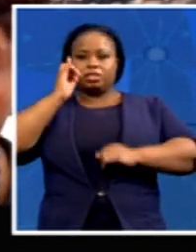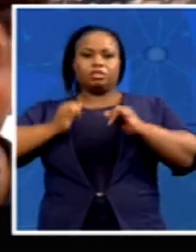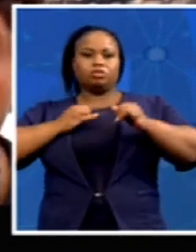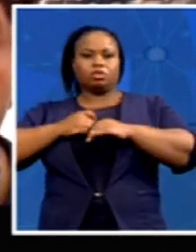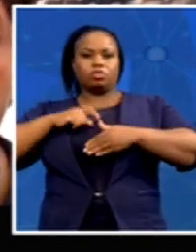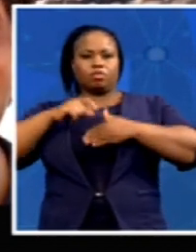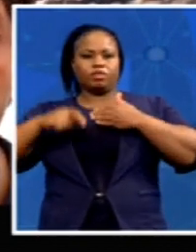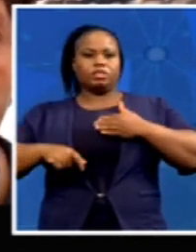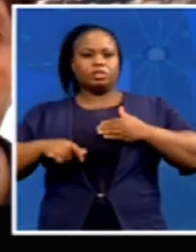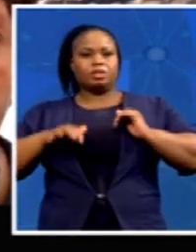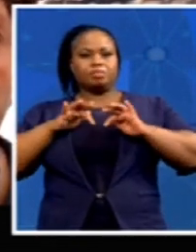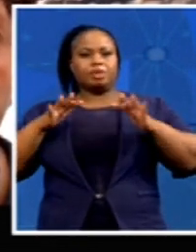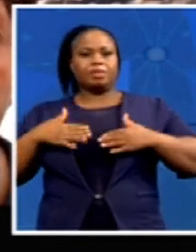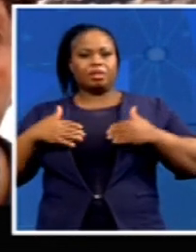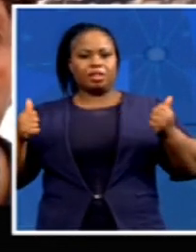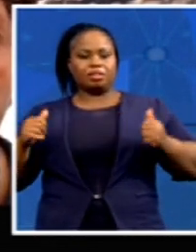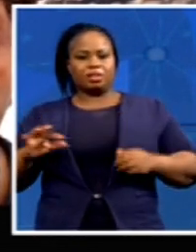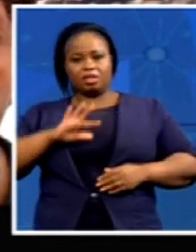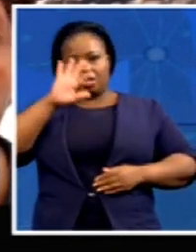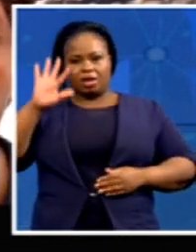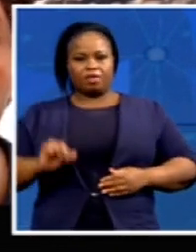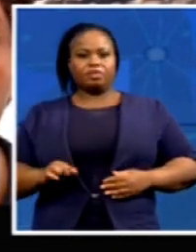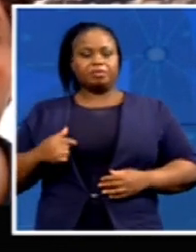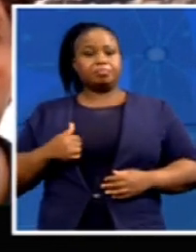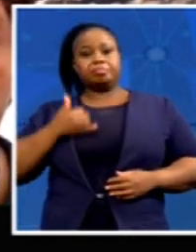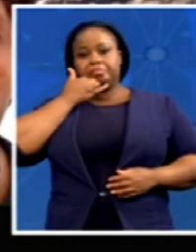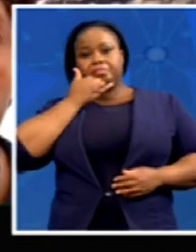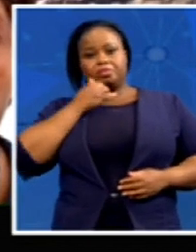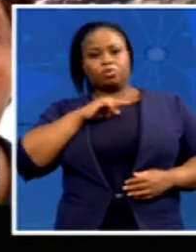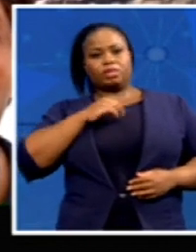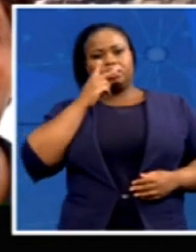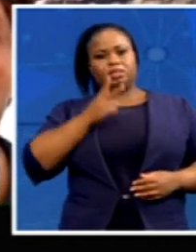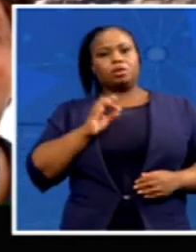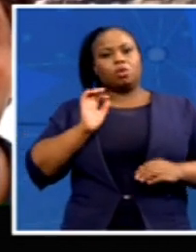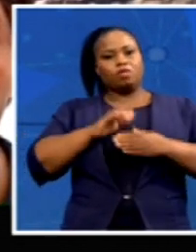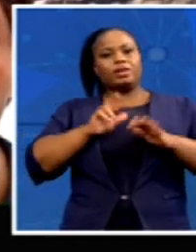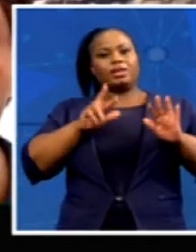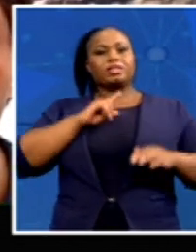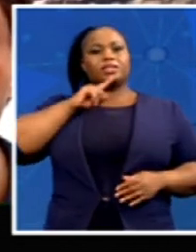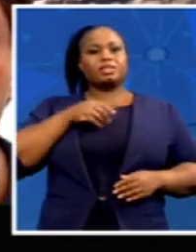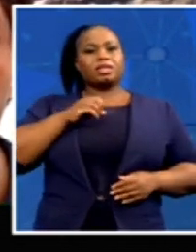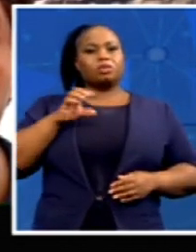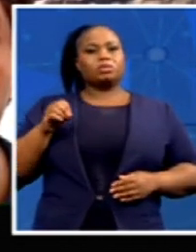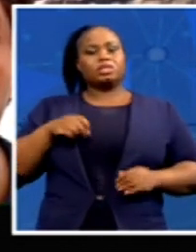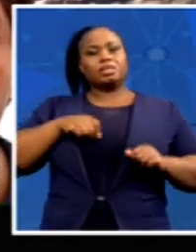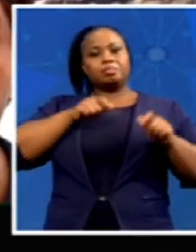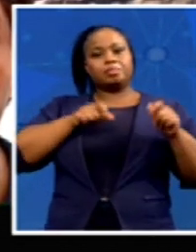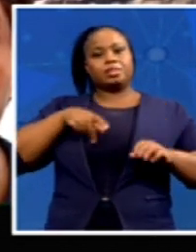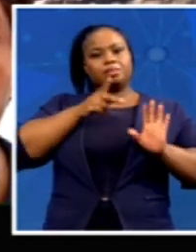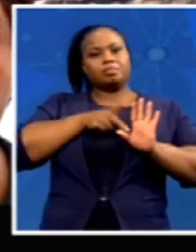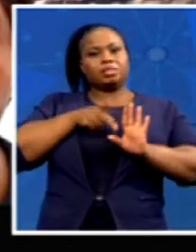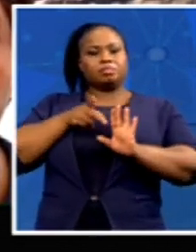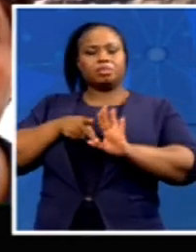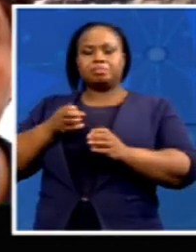to say that already over 8,000 participants have registered, and several heads of states will be speaking, including our